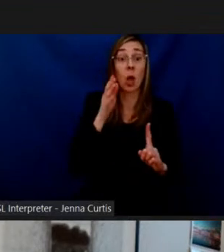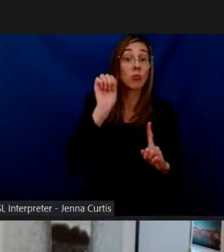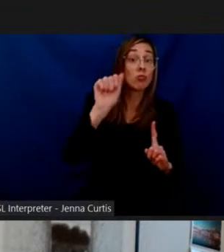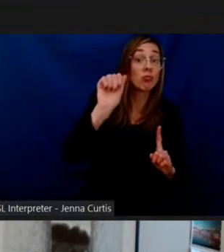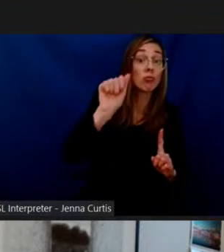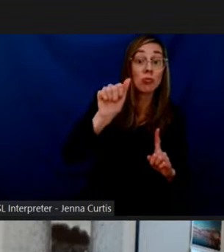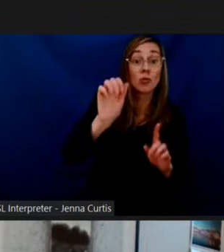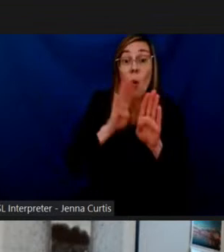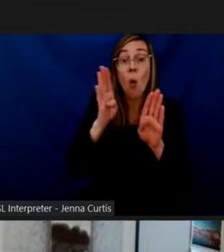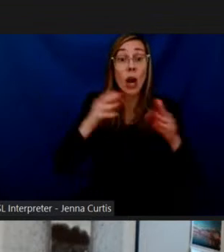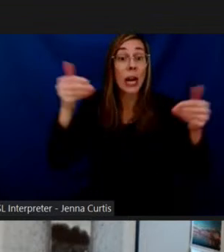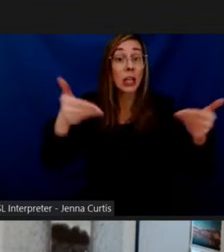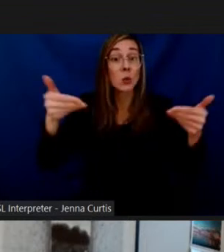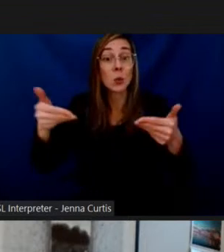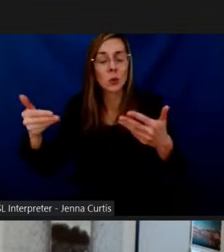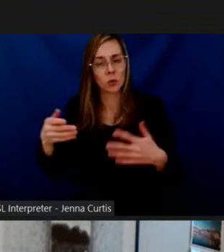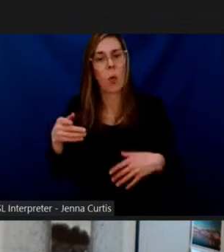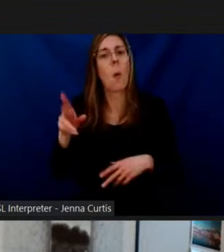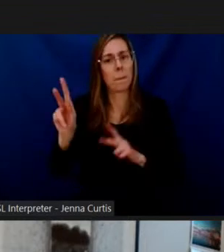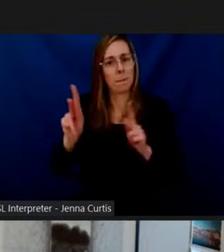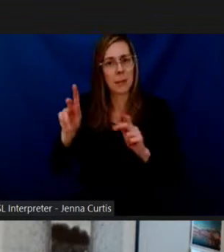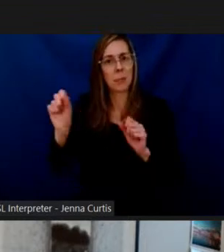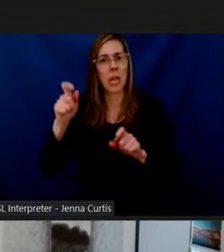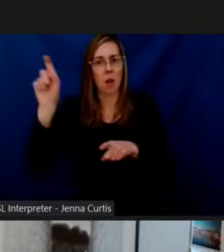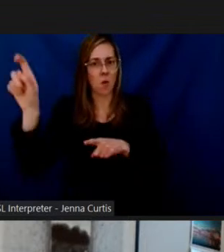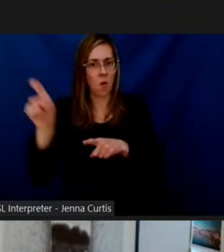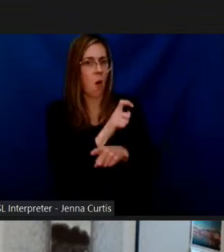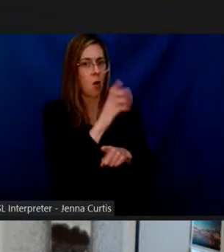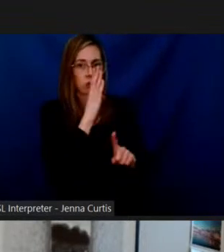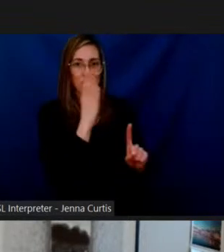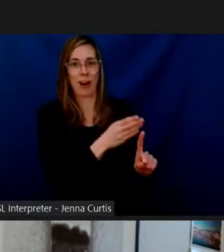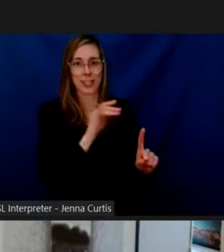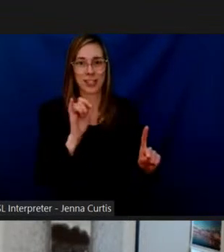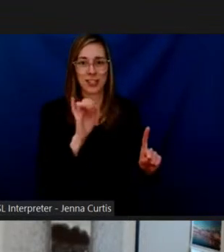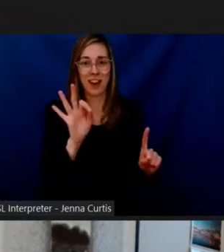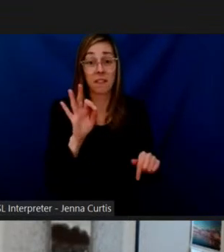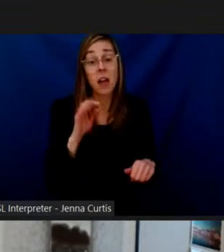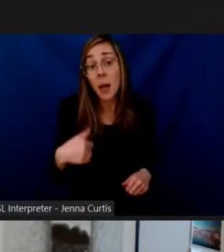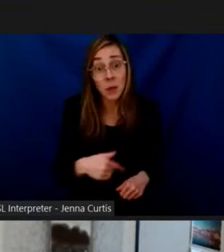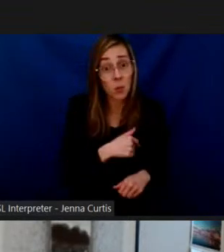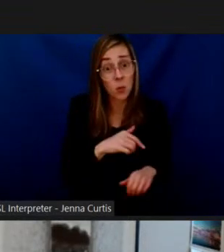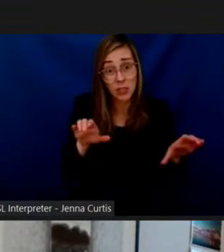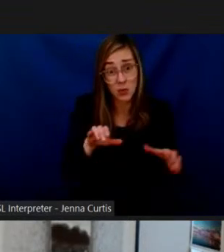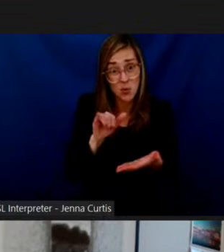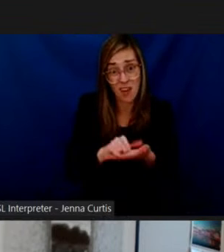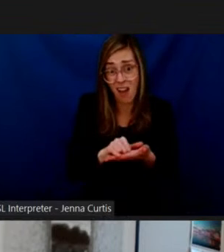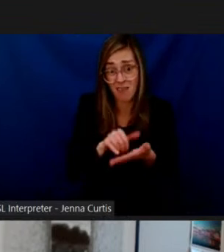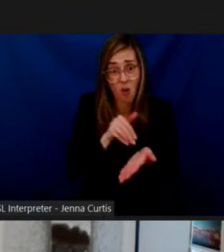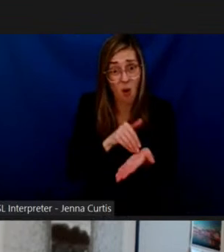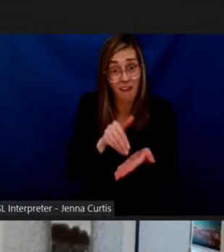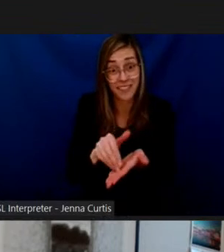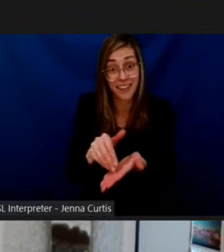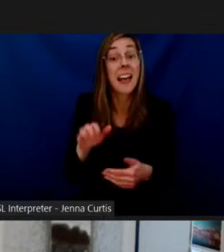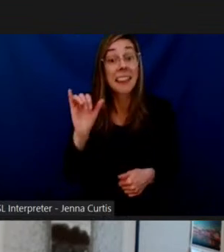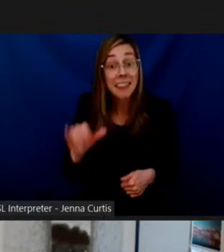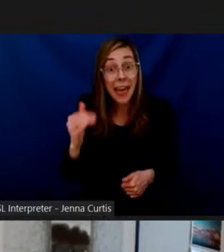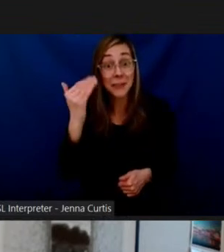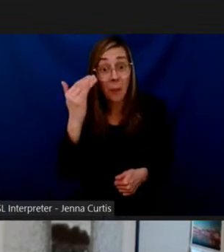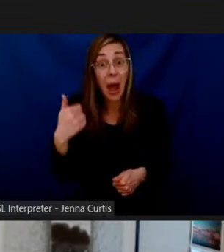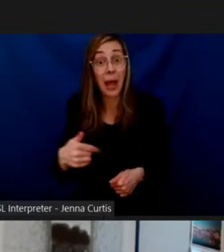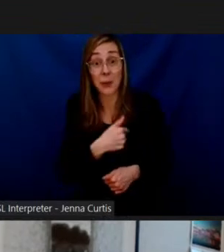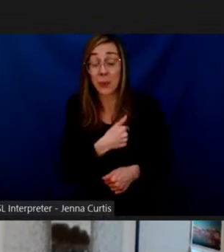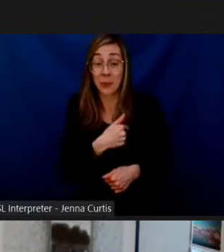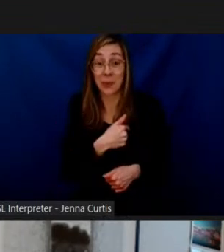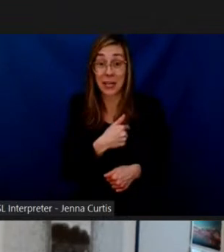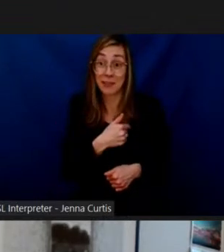Jeff, this is going on. And we do this everywhere, which is why we're called into some of the most sensitive areas where the neighbors really don't want